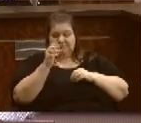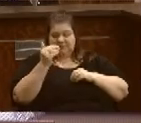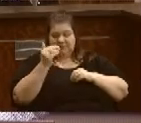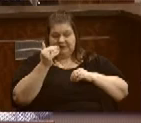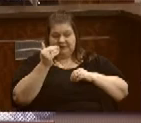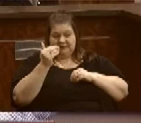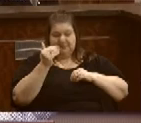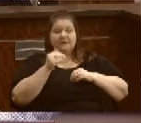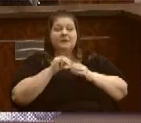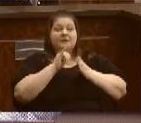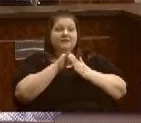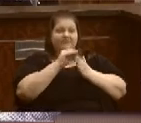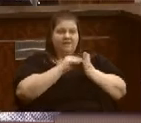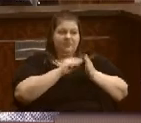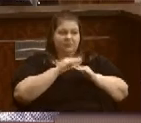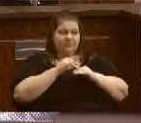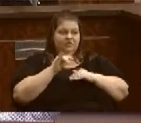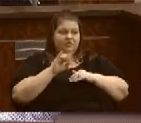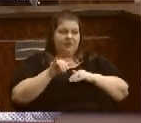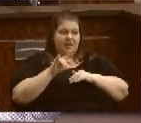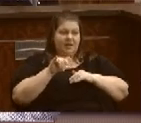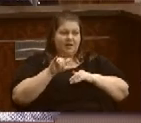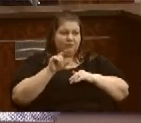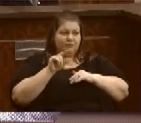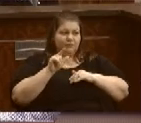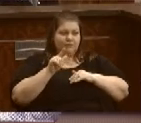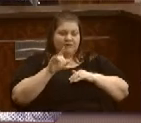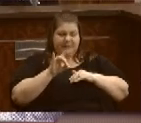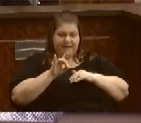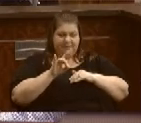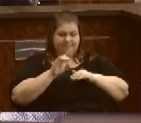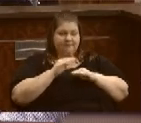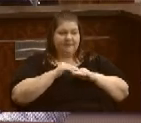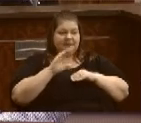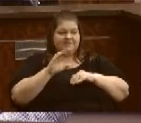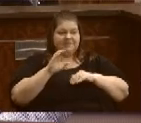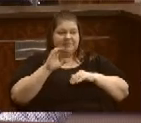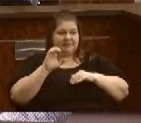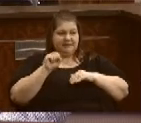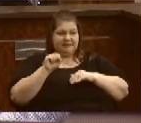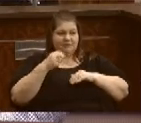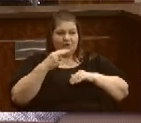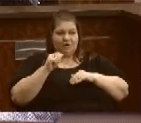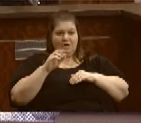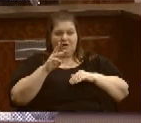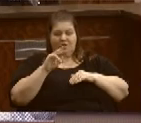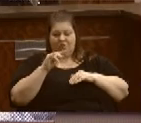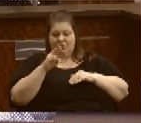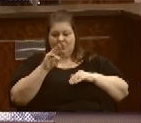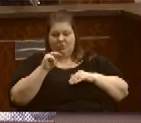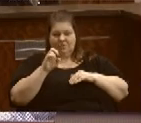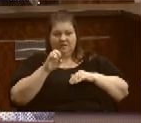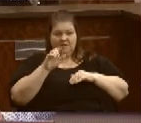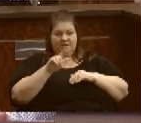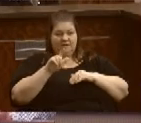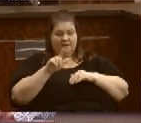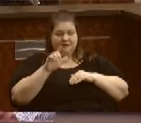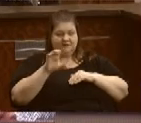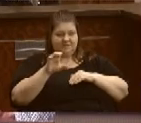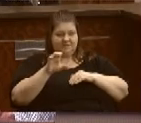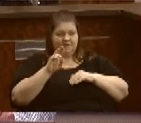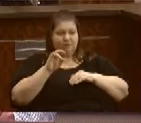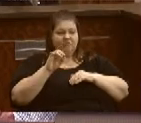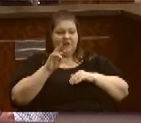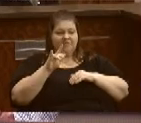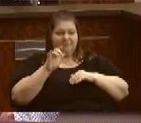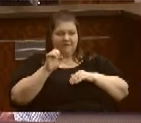RO1-2-2015 was filed on July 28, 2015 by CS Hawthorne LLC, 1701 Rockville